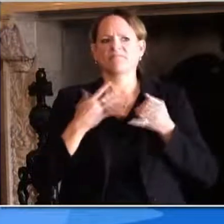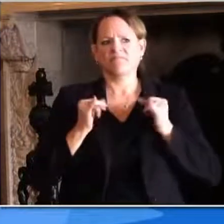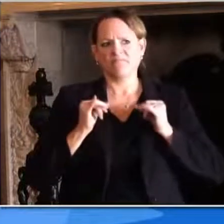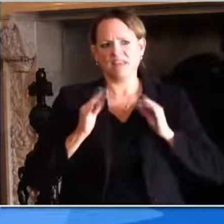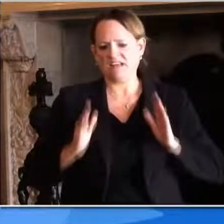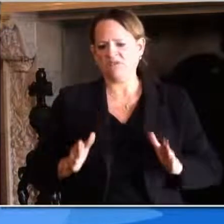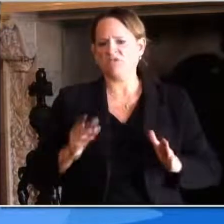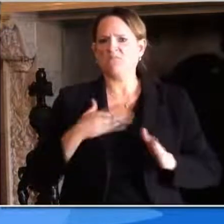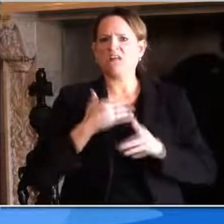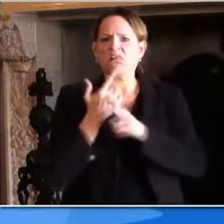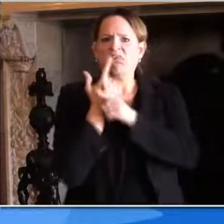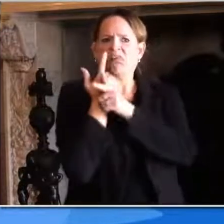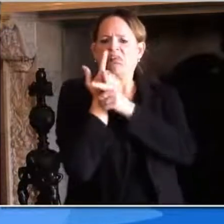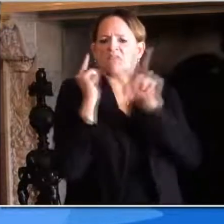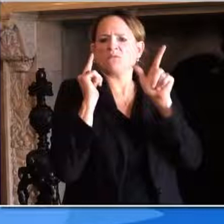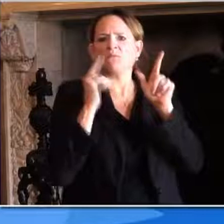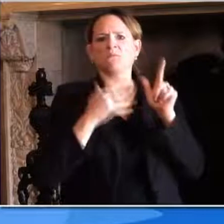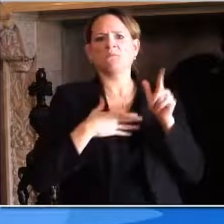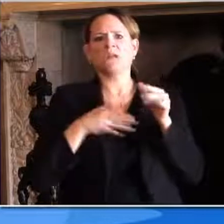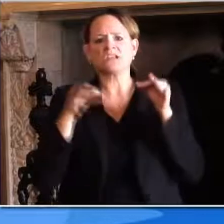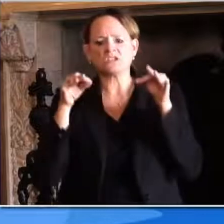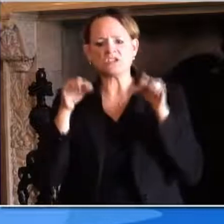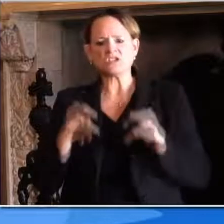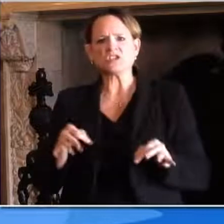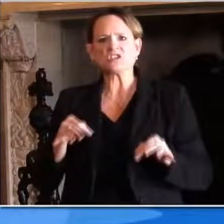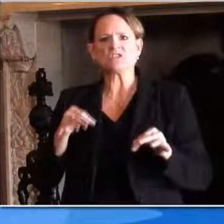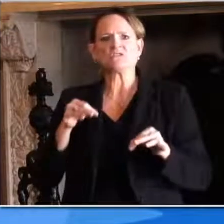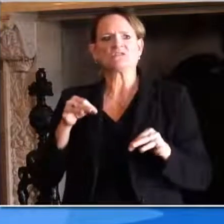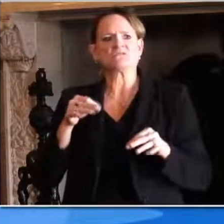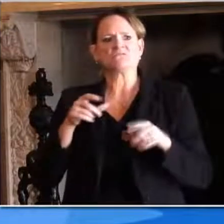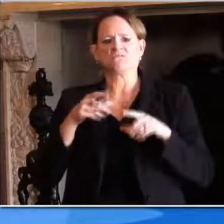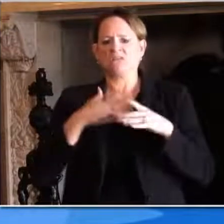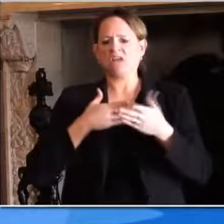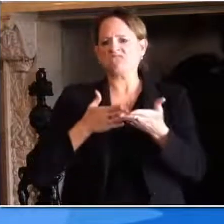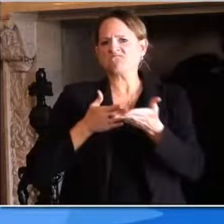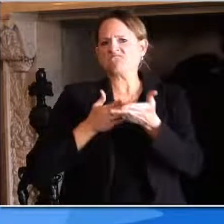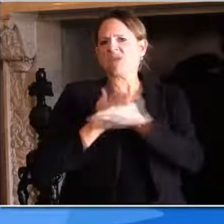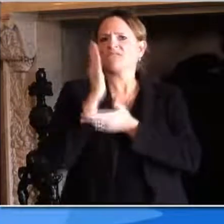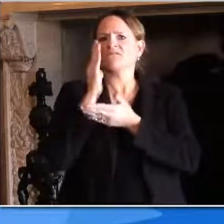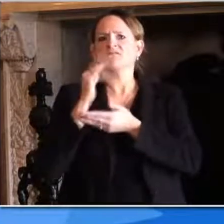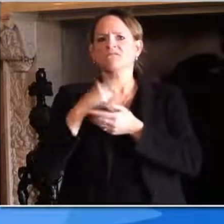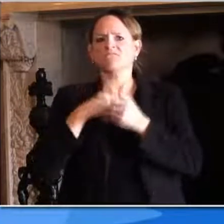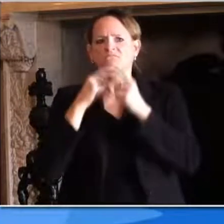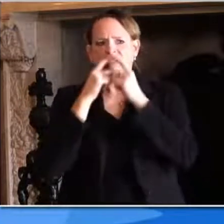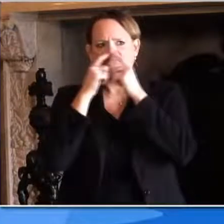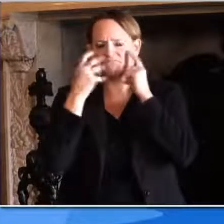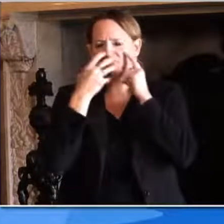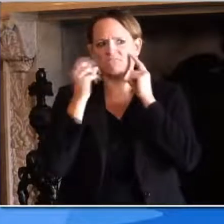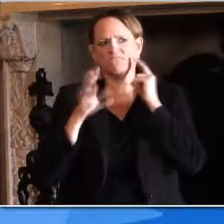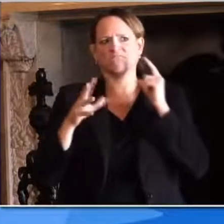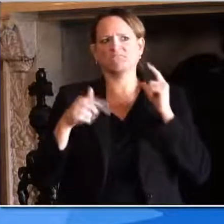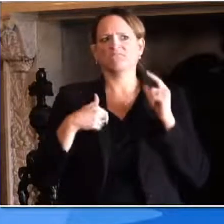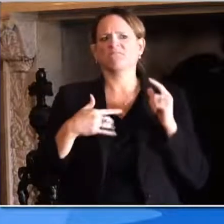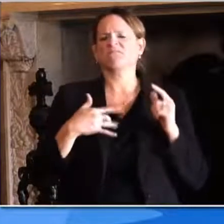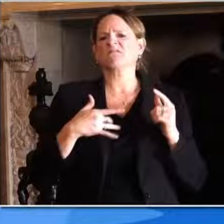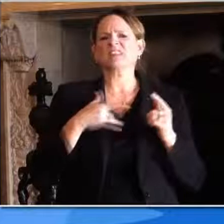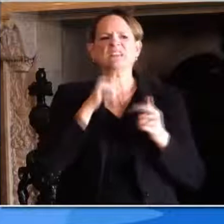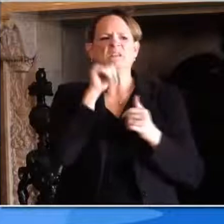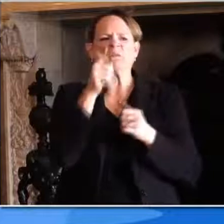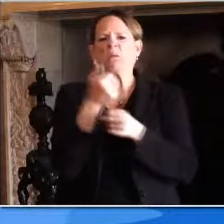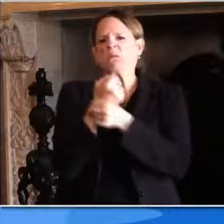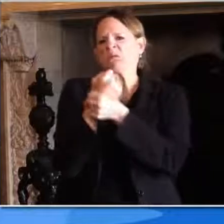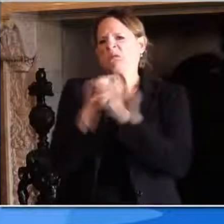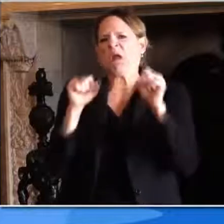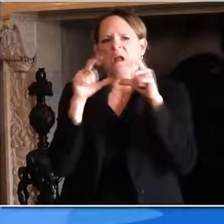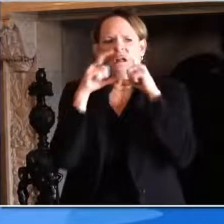to wear a mask or not in public. And some people are even adding that they don't feel safe wearing a mask because they're hearing that it could hurt